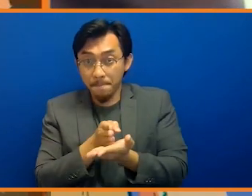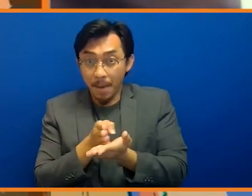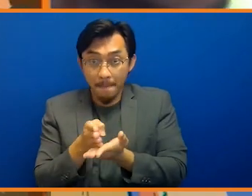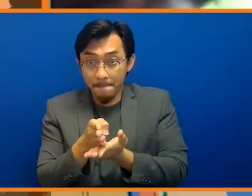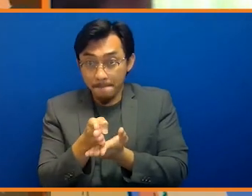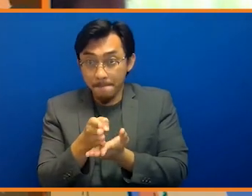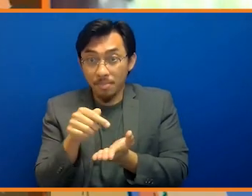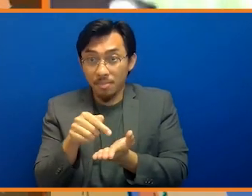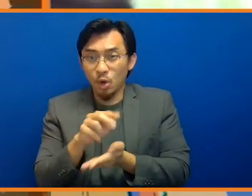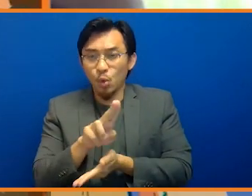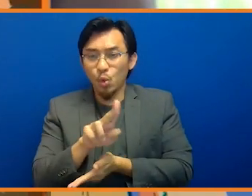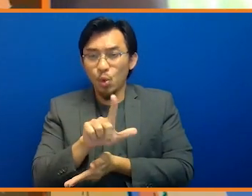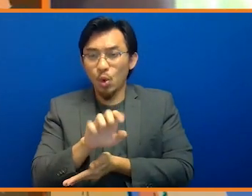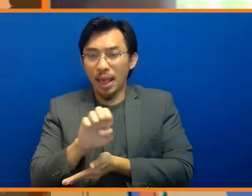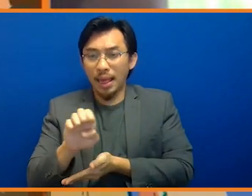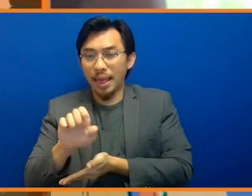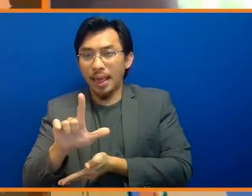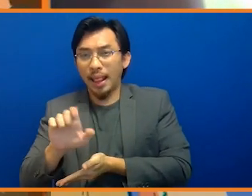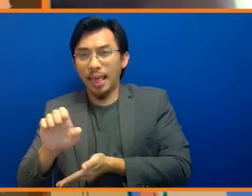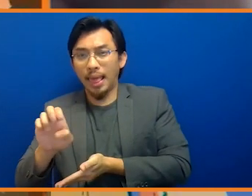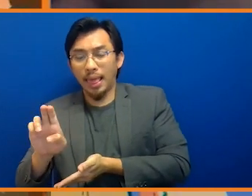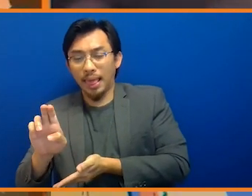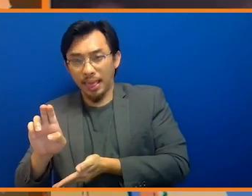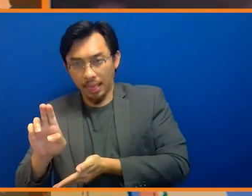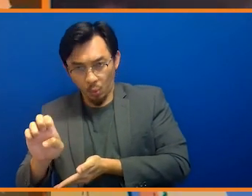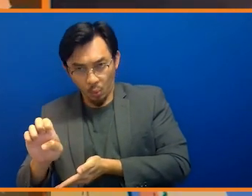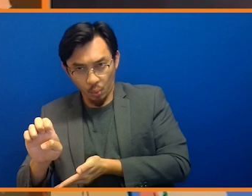I think the map is in Ulele.